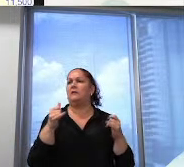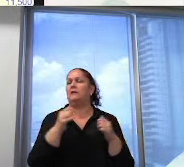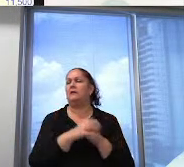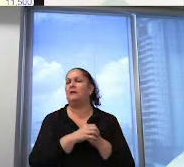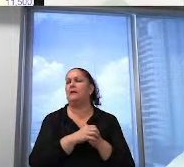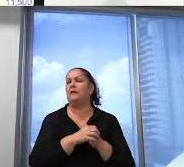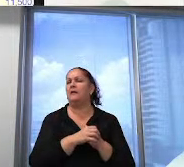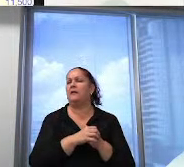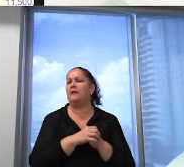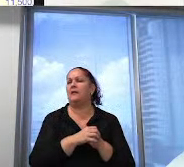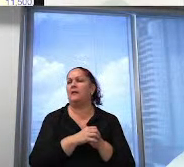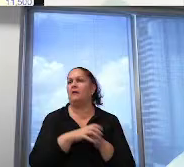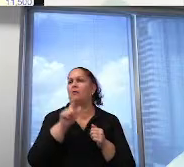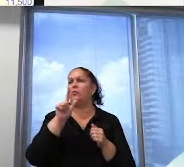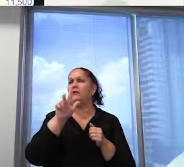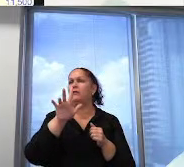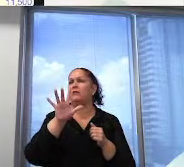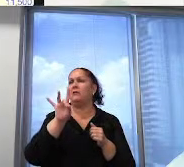item?